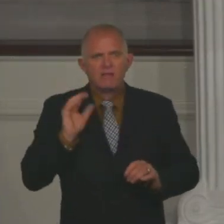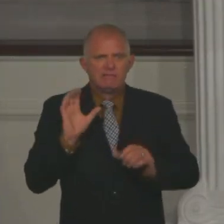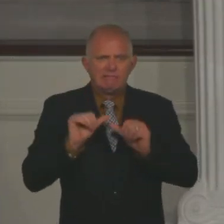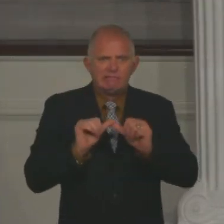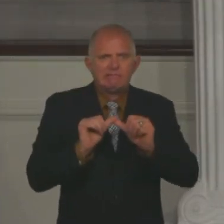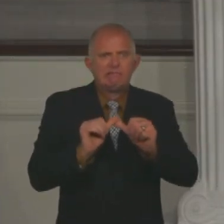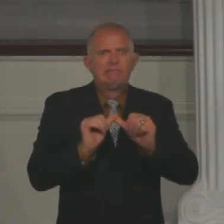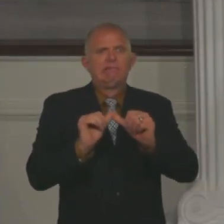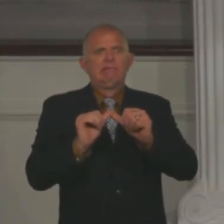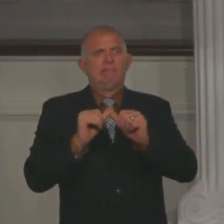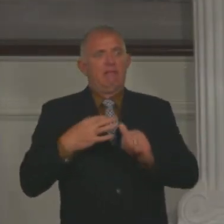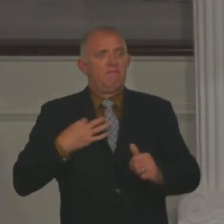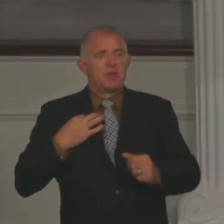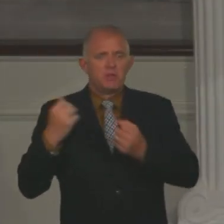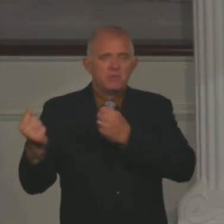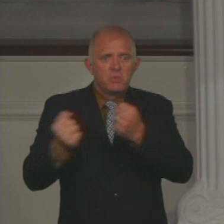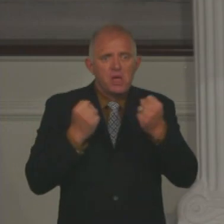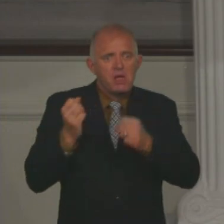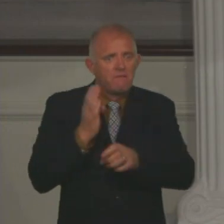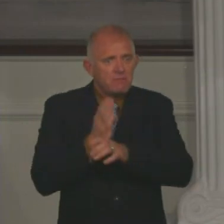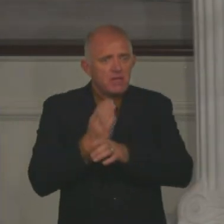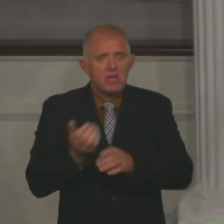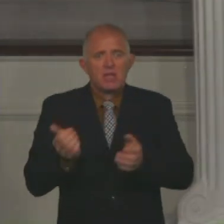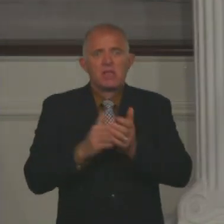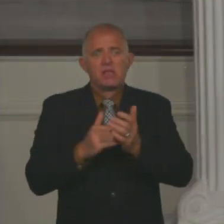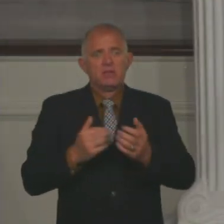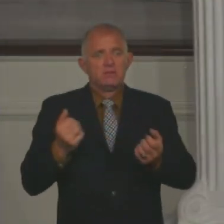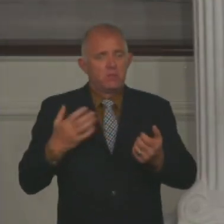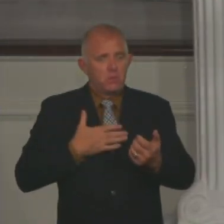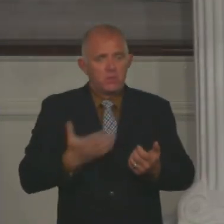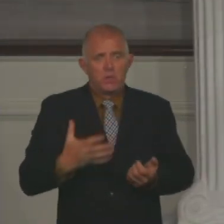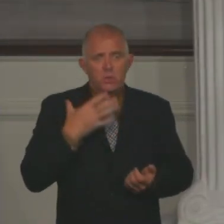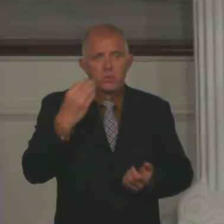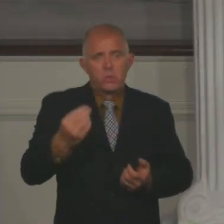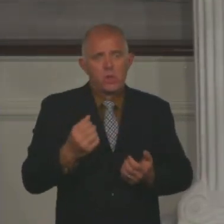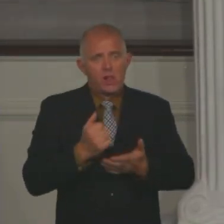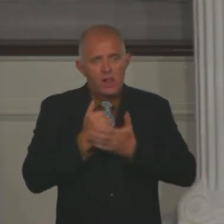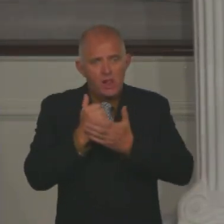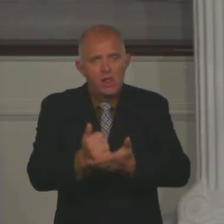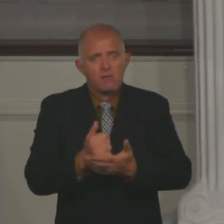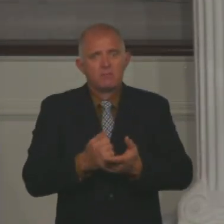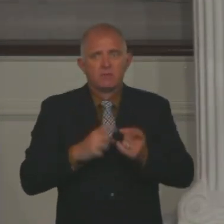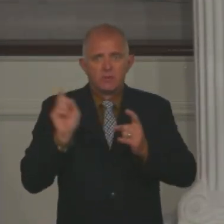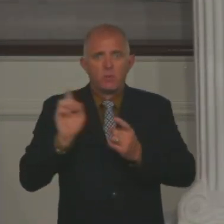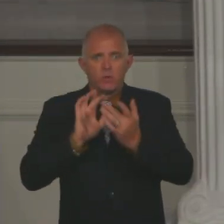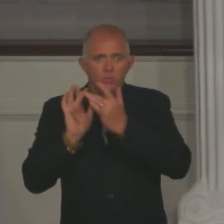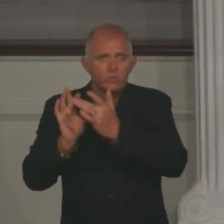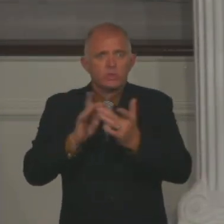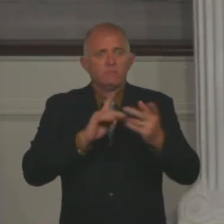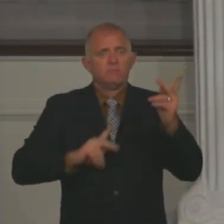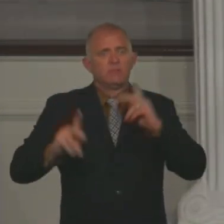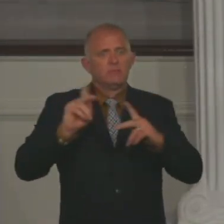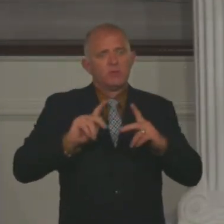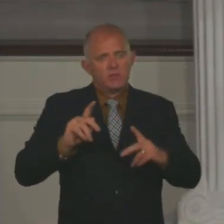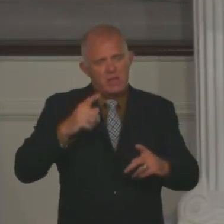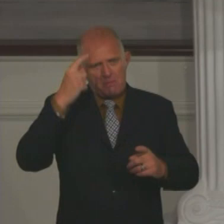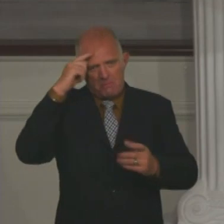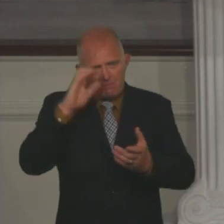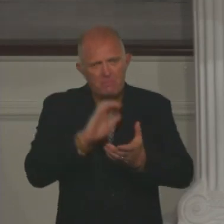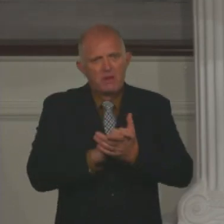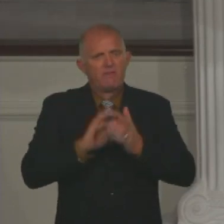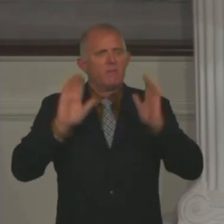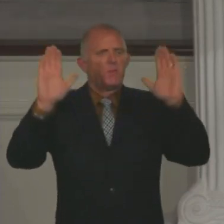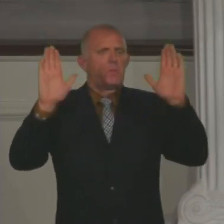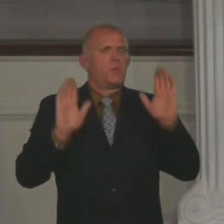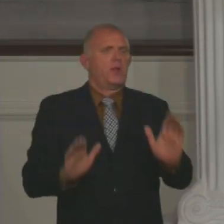drive that bus again. I'm going to go out, and I'm going to help somebody reach others for the cause of Christ. I believe this could be a great harvest